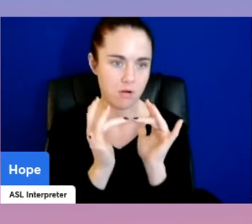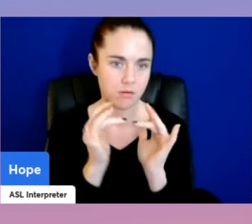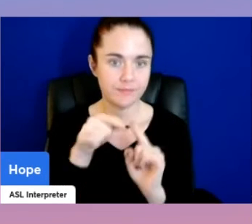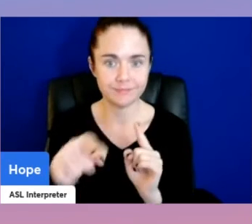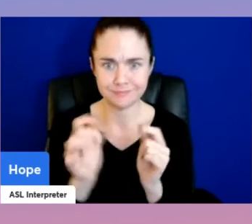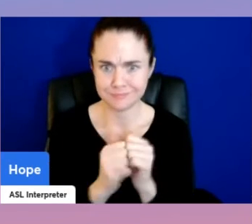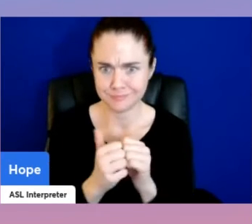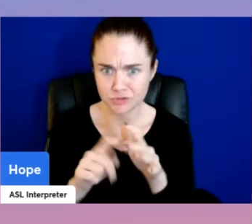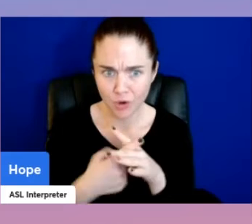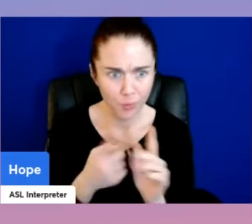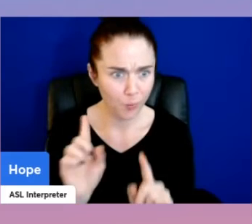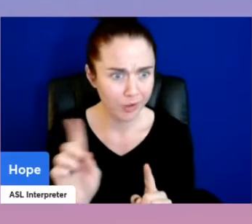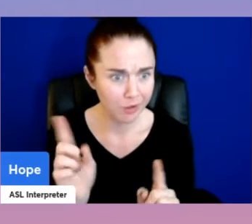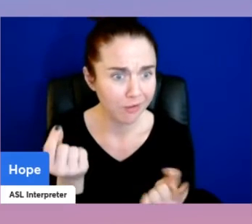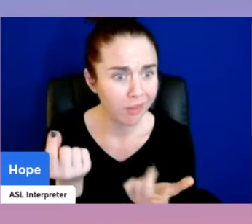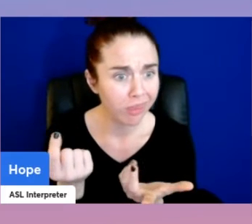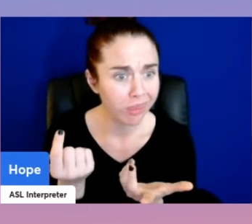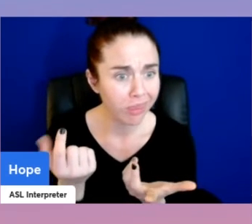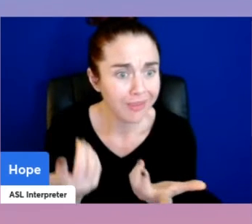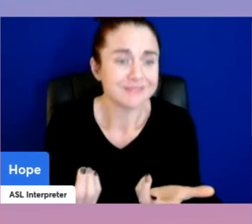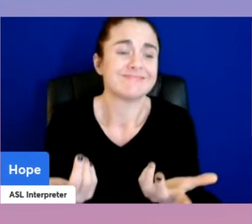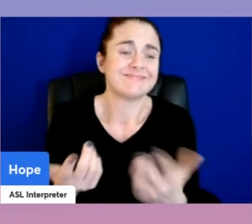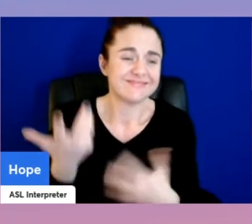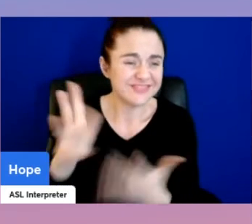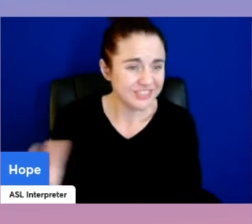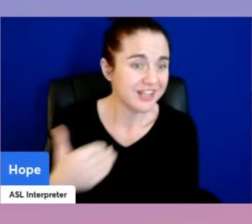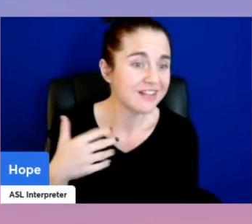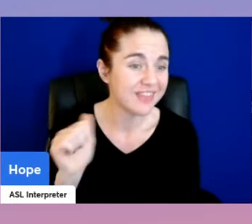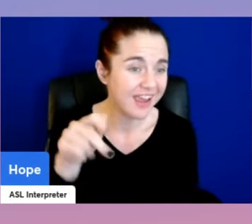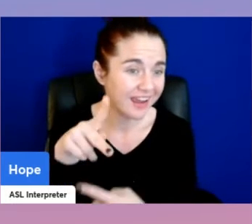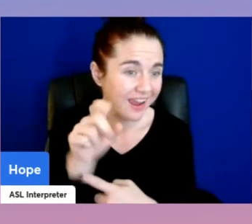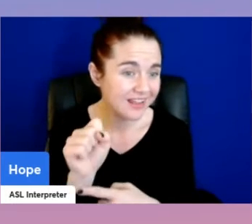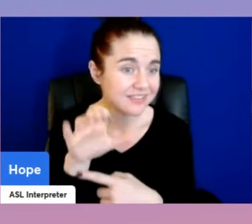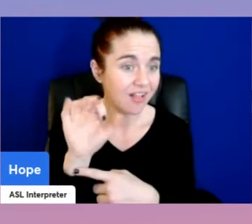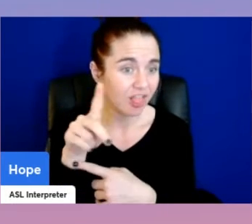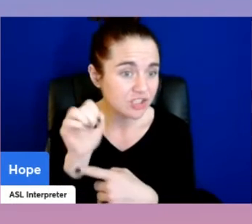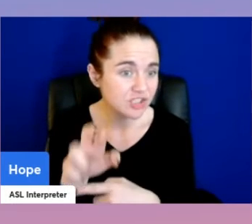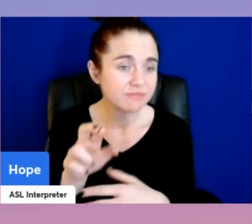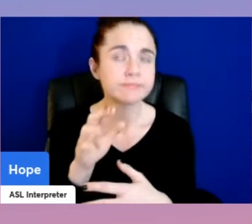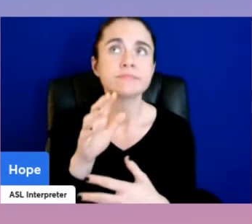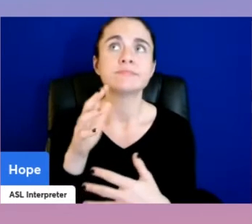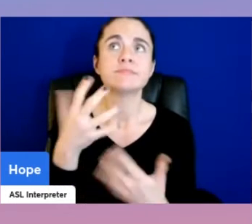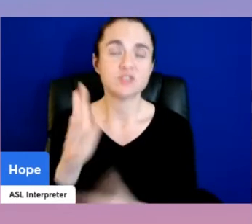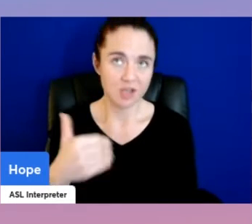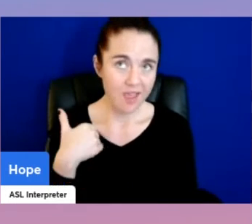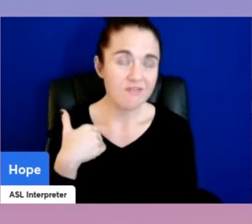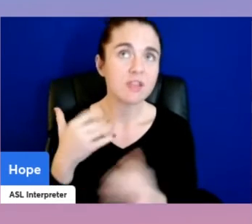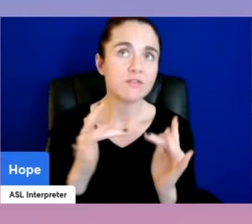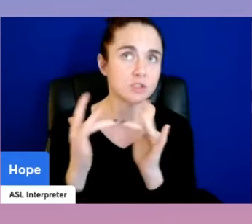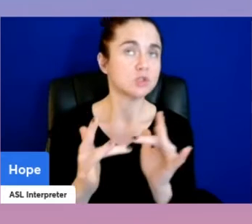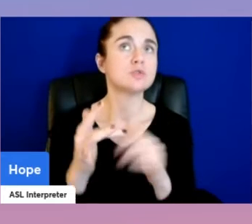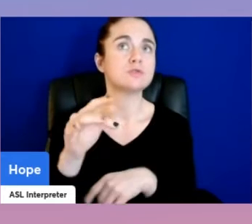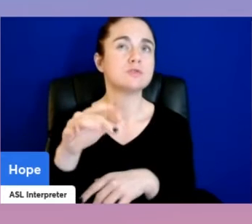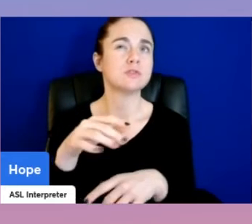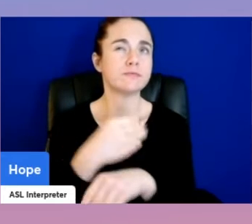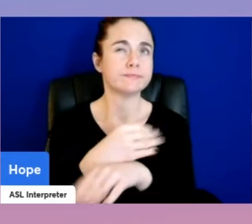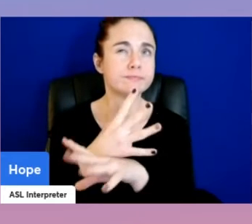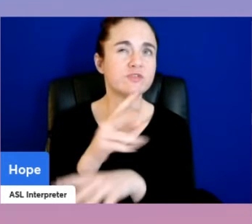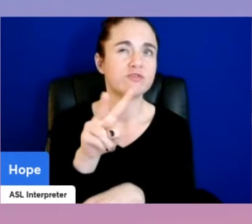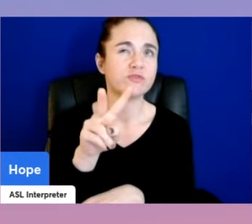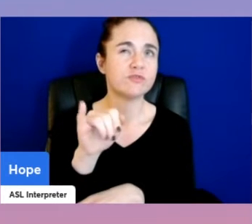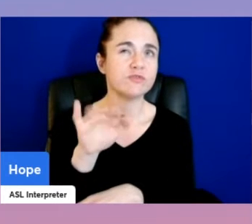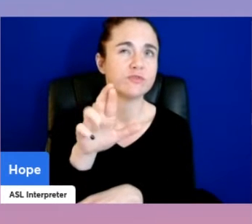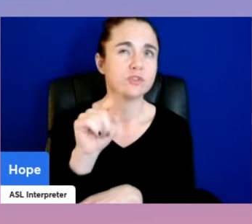begin? Well, we have an AKS cluster. We have a virtual network that AKS cluster sits on. How do we connect our